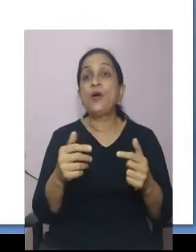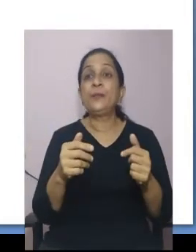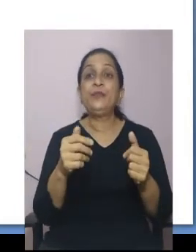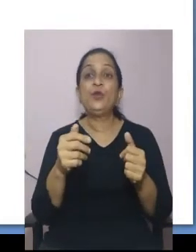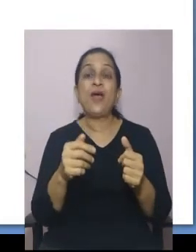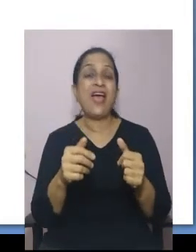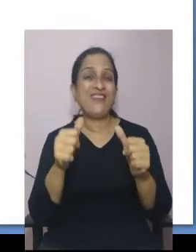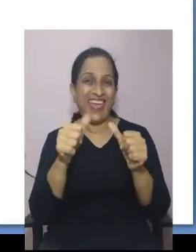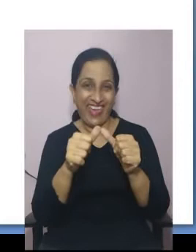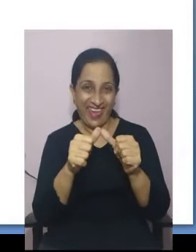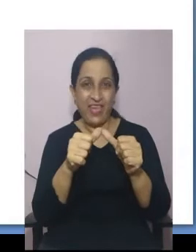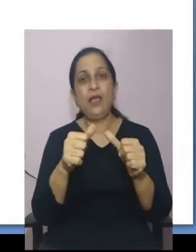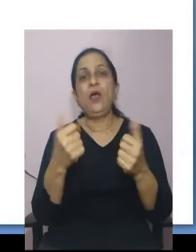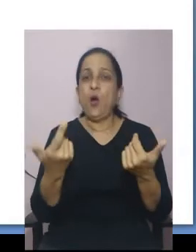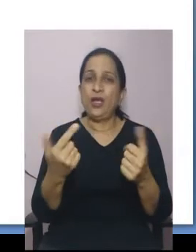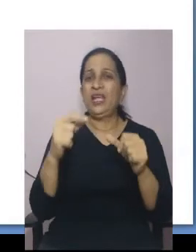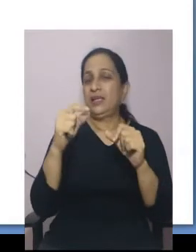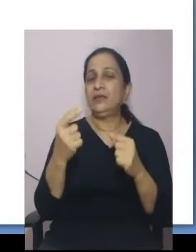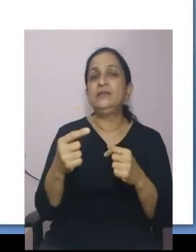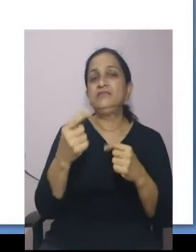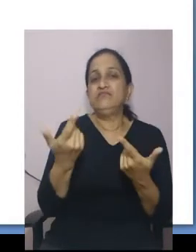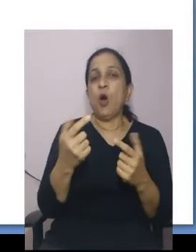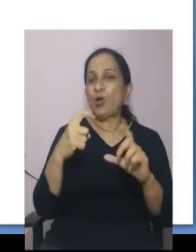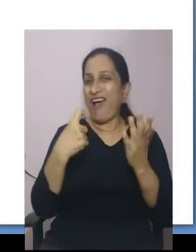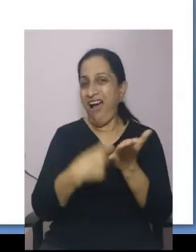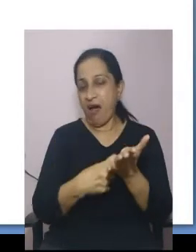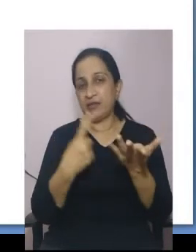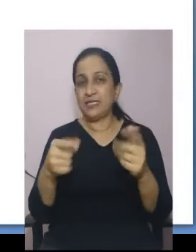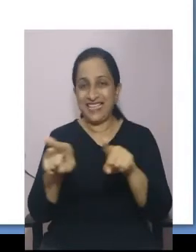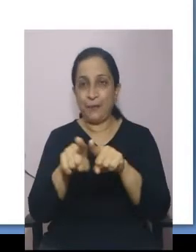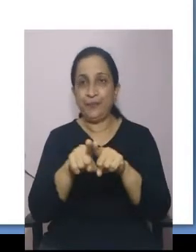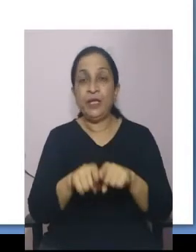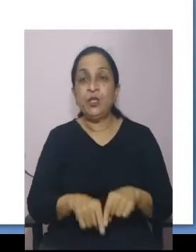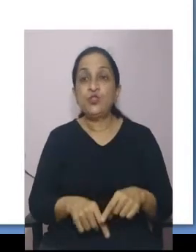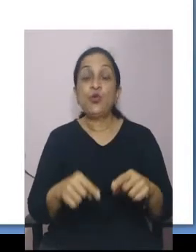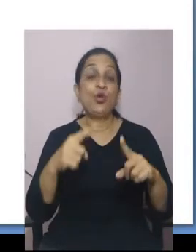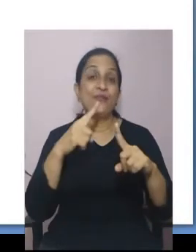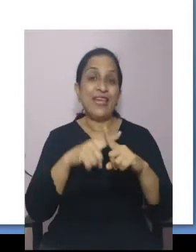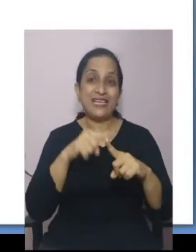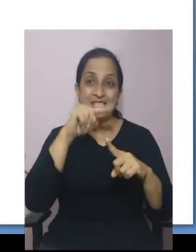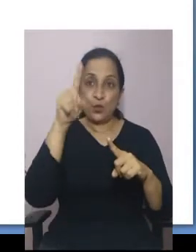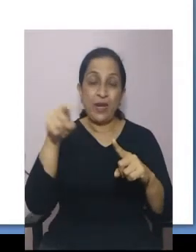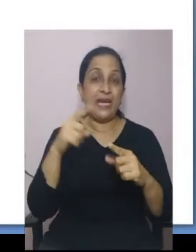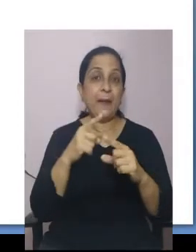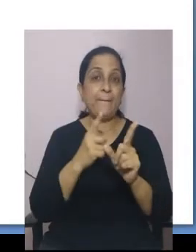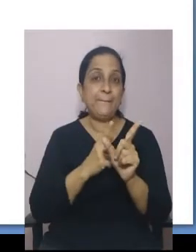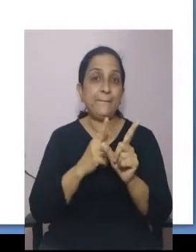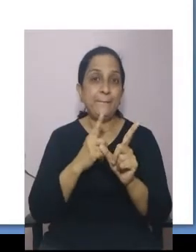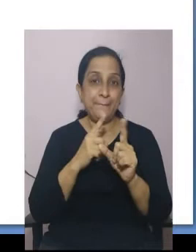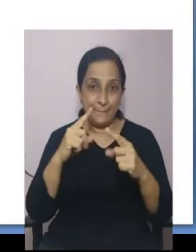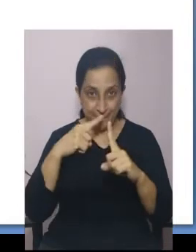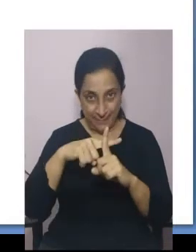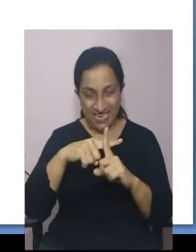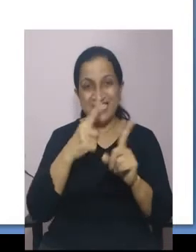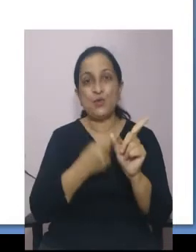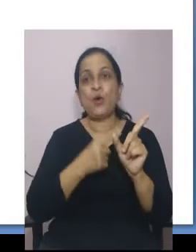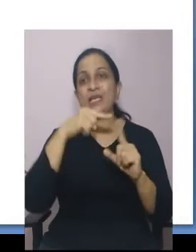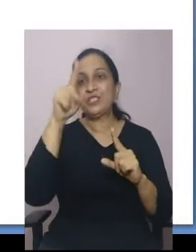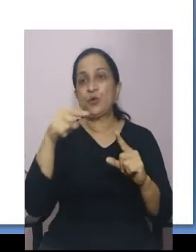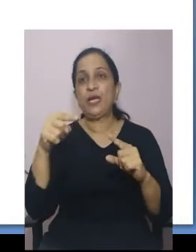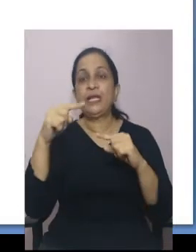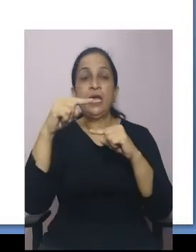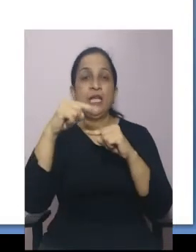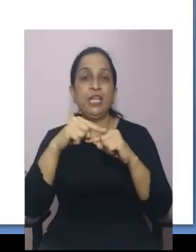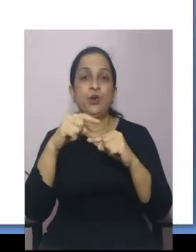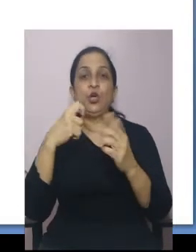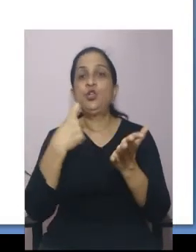origin. Formula is nothing but x squared plus y squared is equal to r squared or a squared when hk is equal to